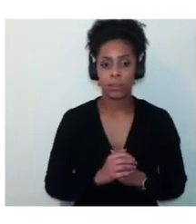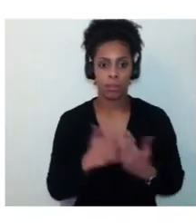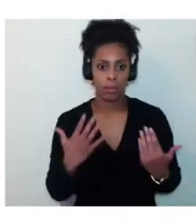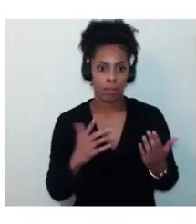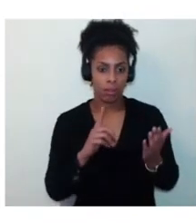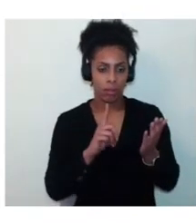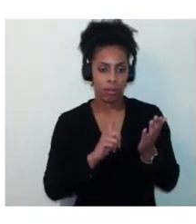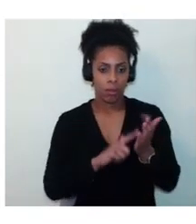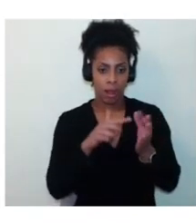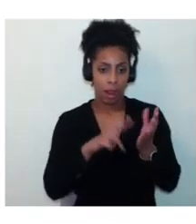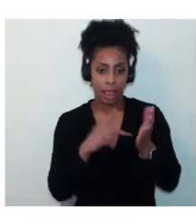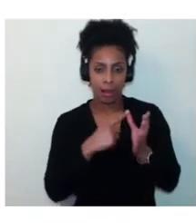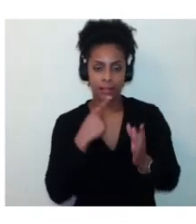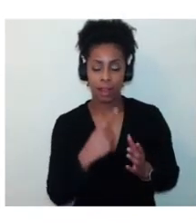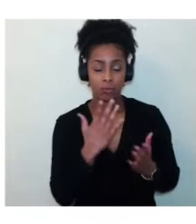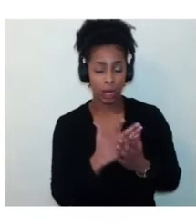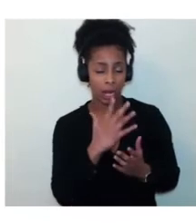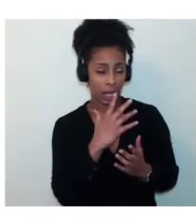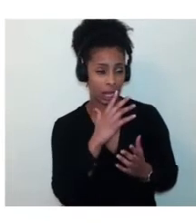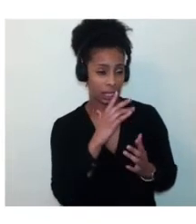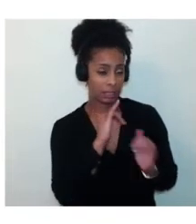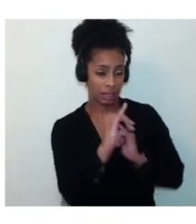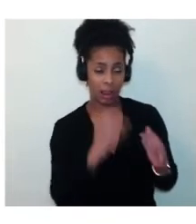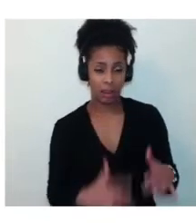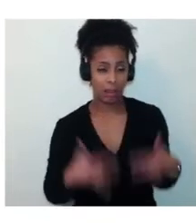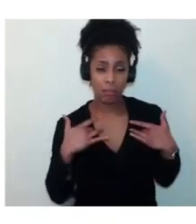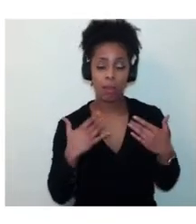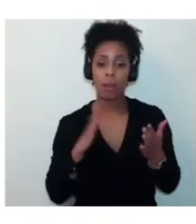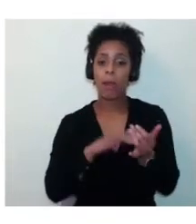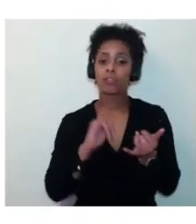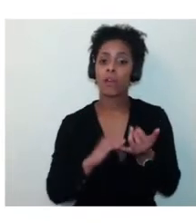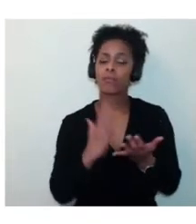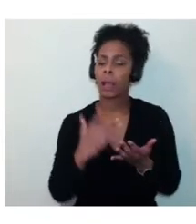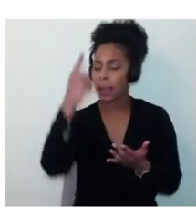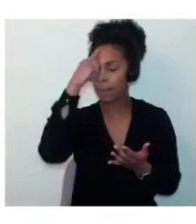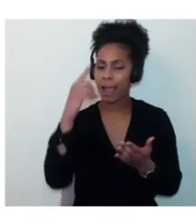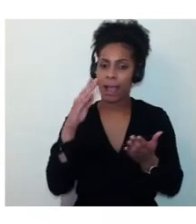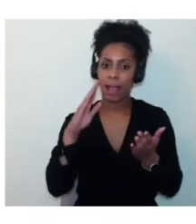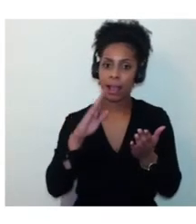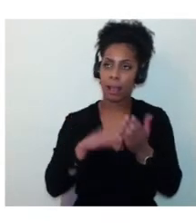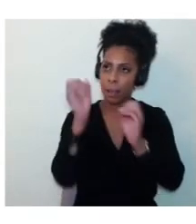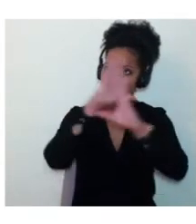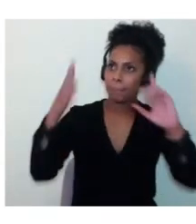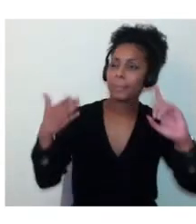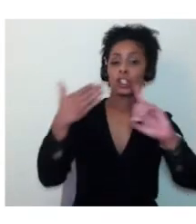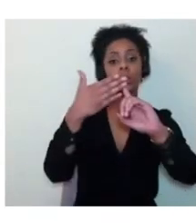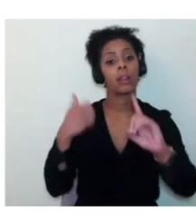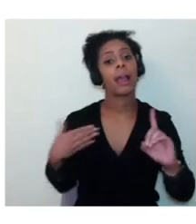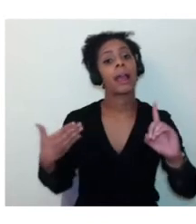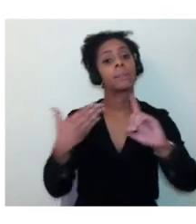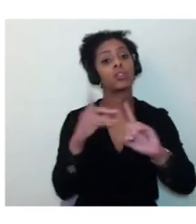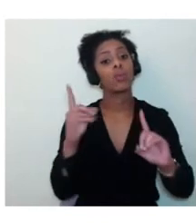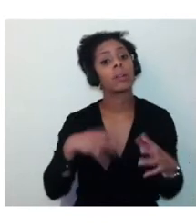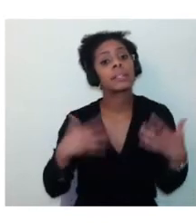resonate strongly with me. Microsoft is also a very mission-led company, and our mission is to use technology to empower